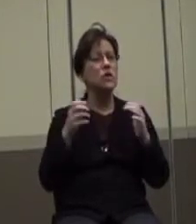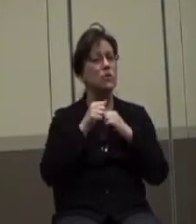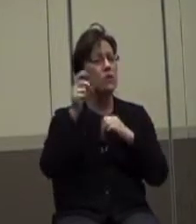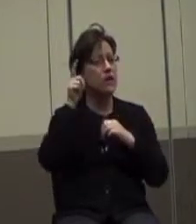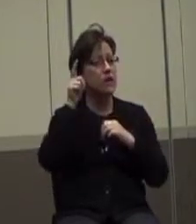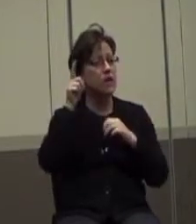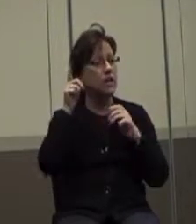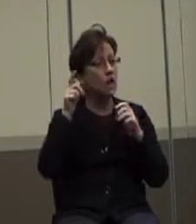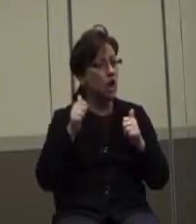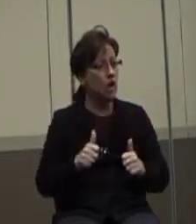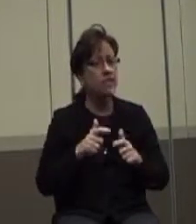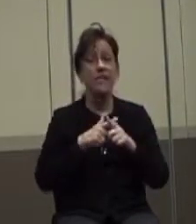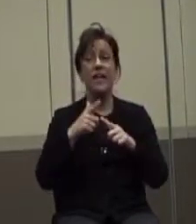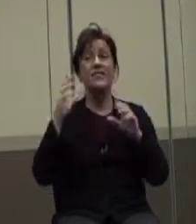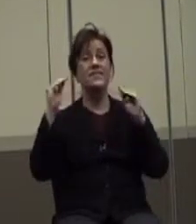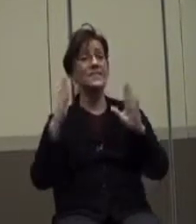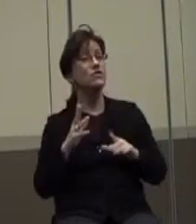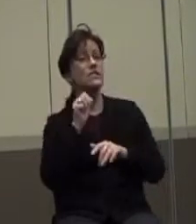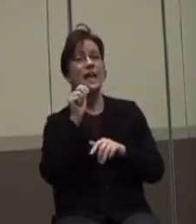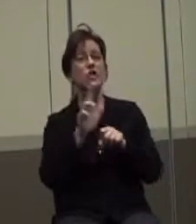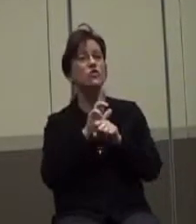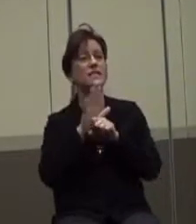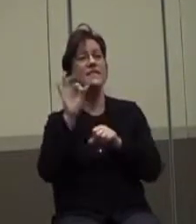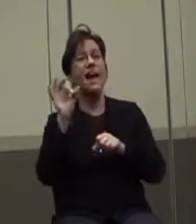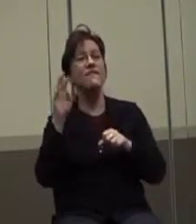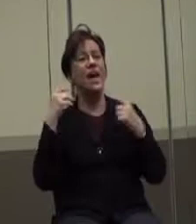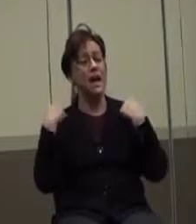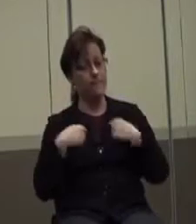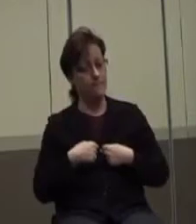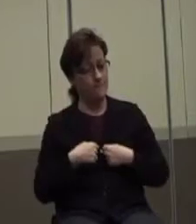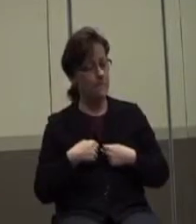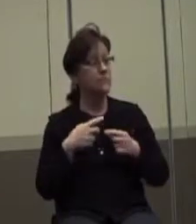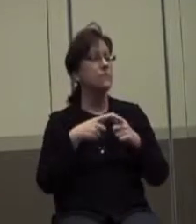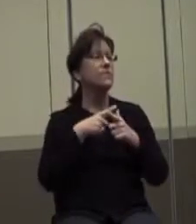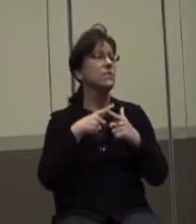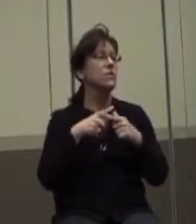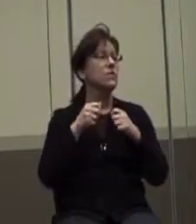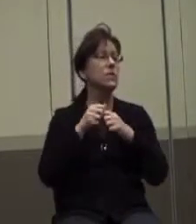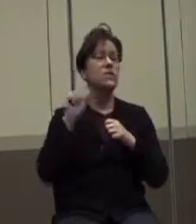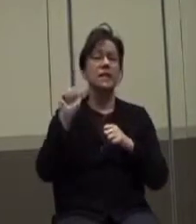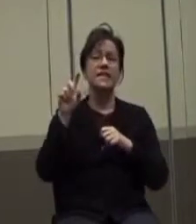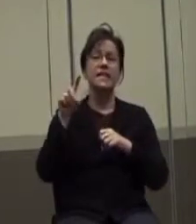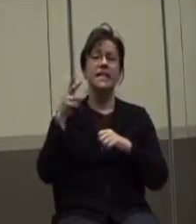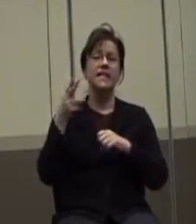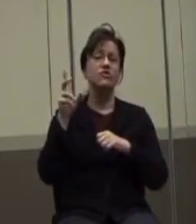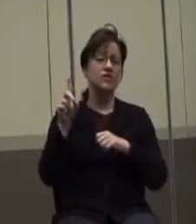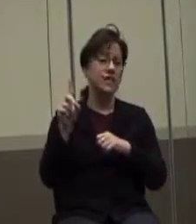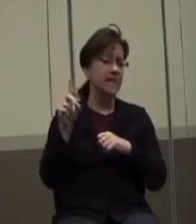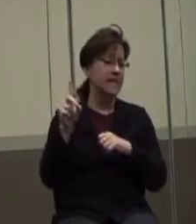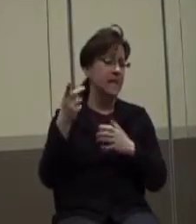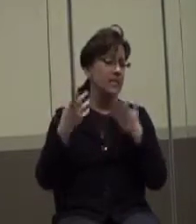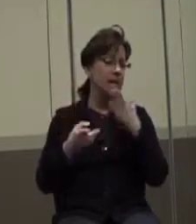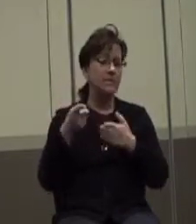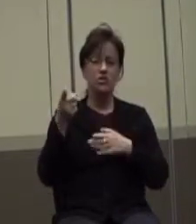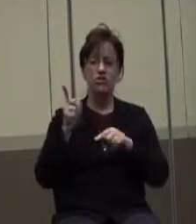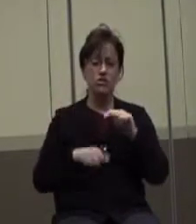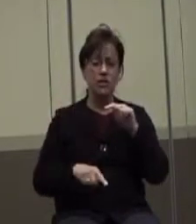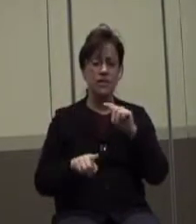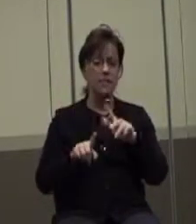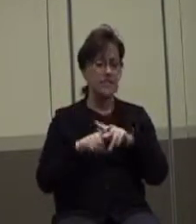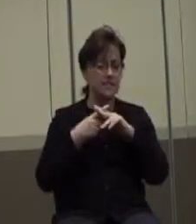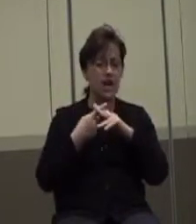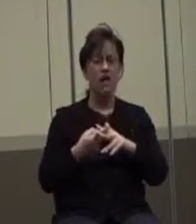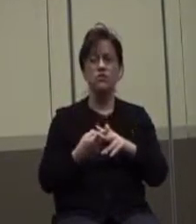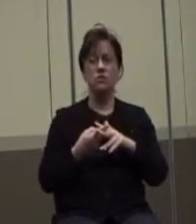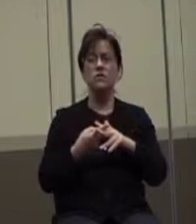loss, and then if the teacher wasn't using the FM. So it was a dual there. And then with the ADHD, you know, maybe she was unable to start